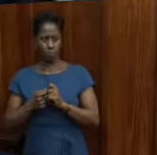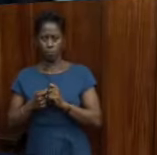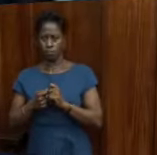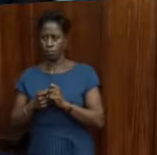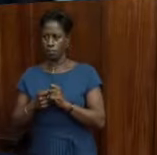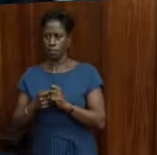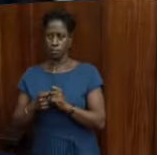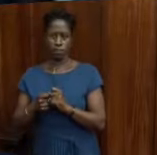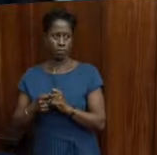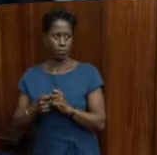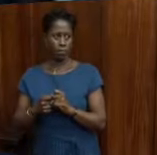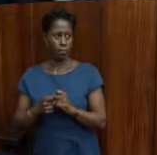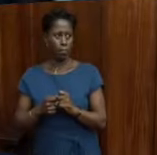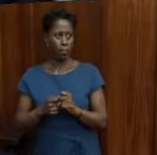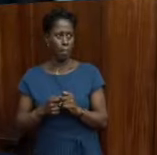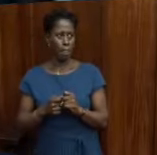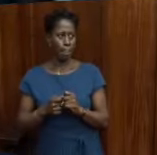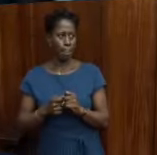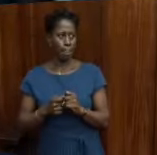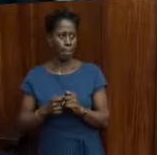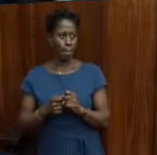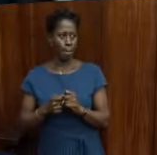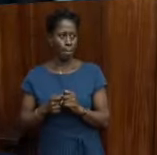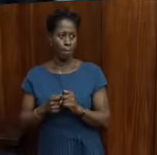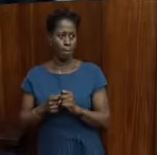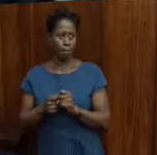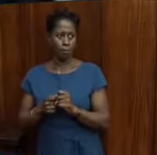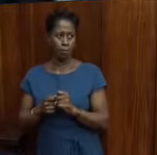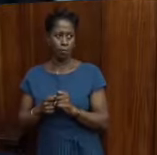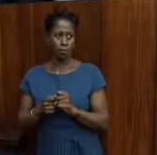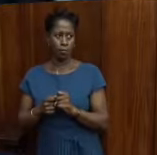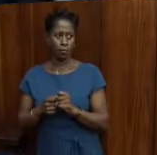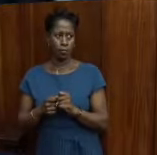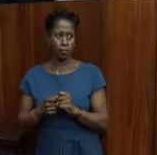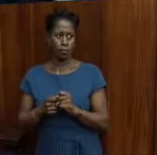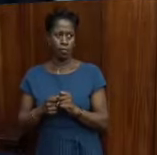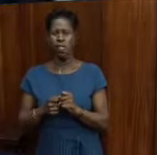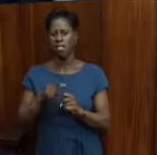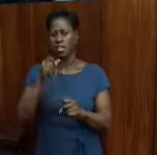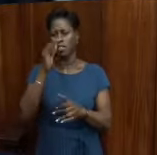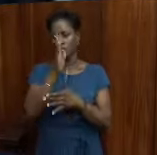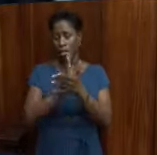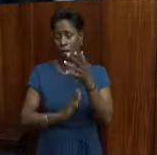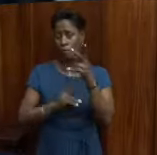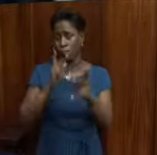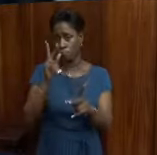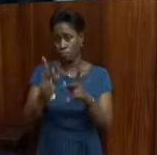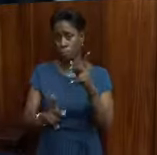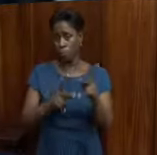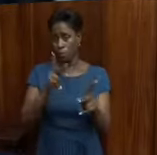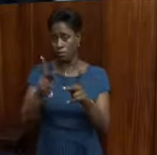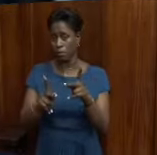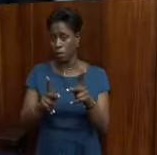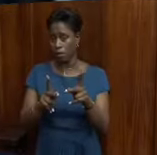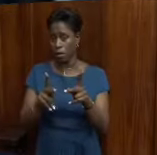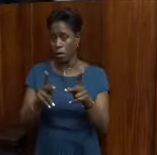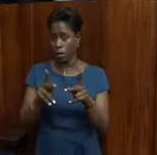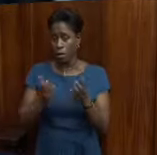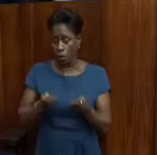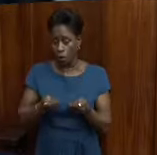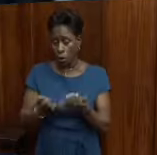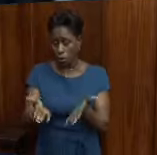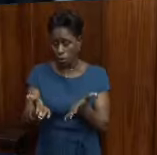recent IPCC 6 assessment report indicates that human-induced climate change, including more frequent and intense